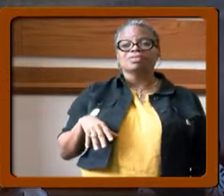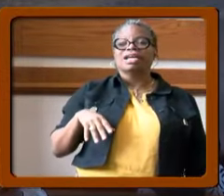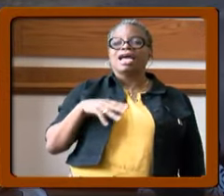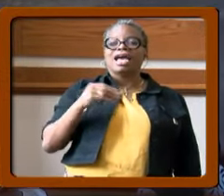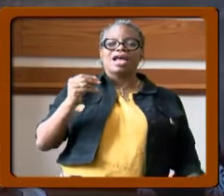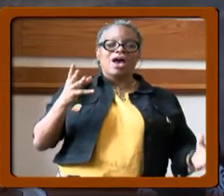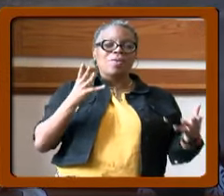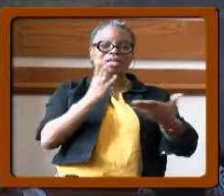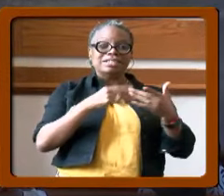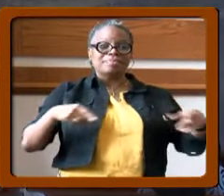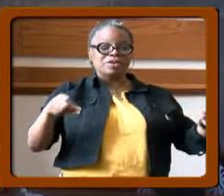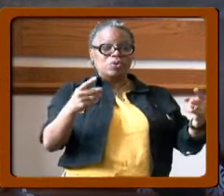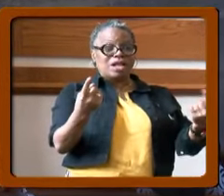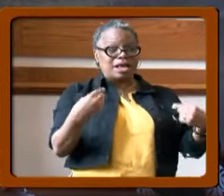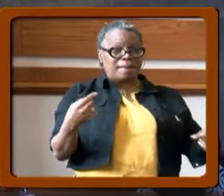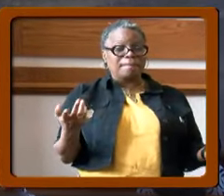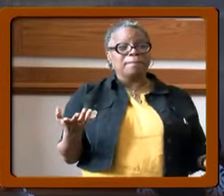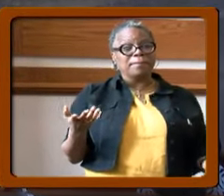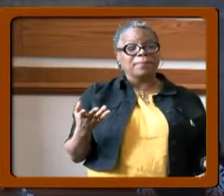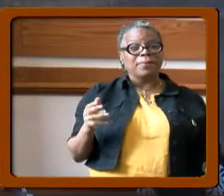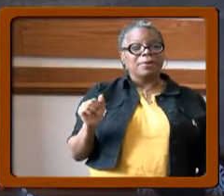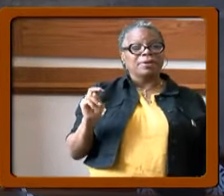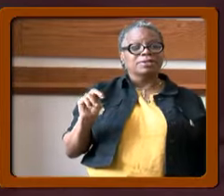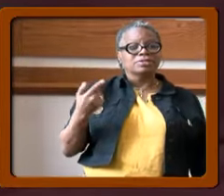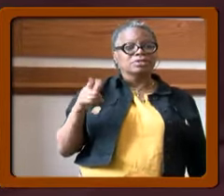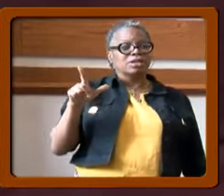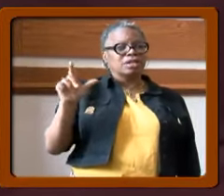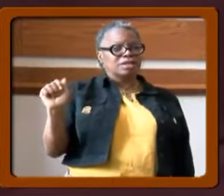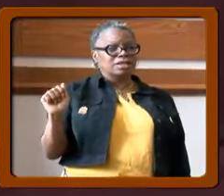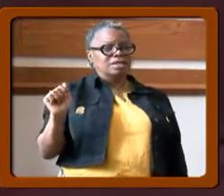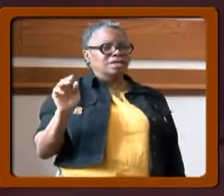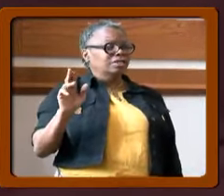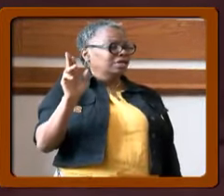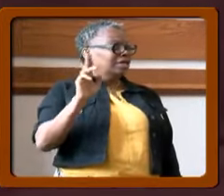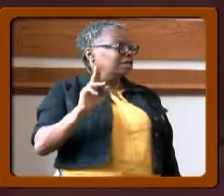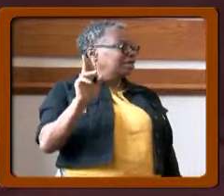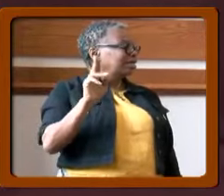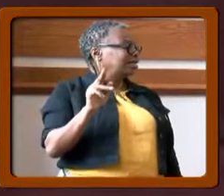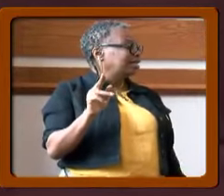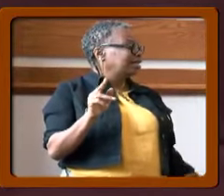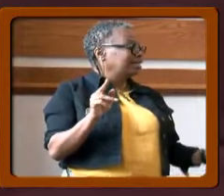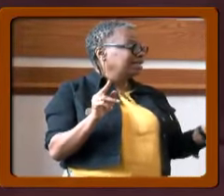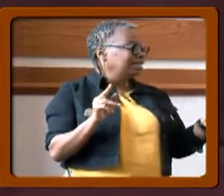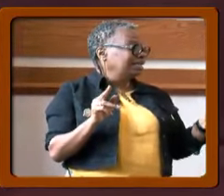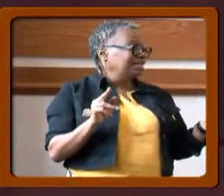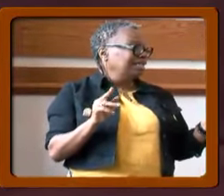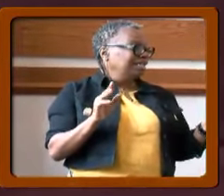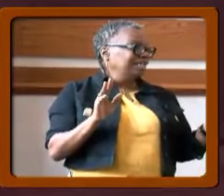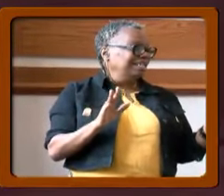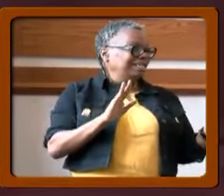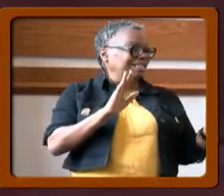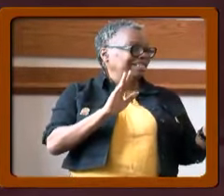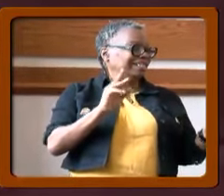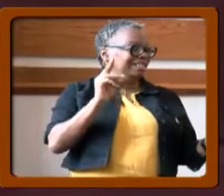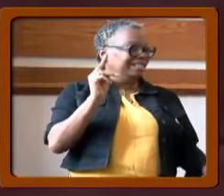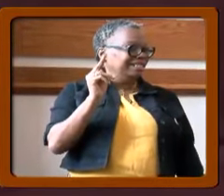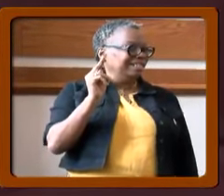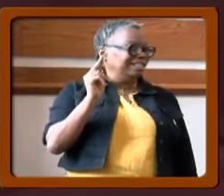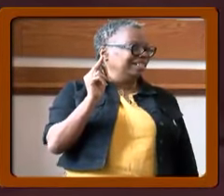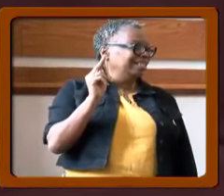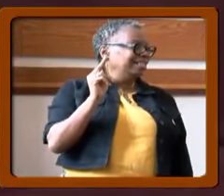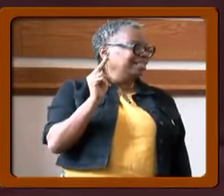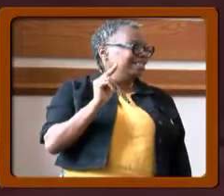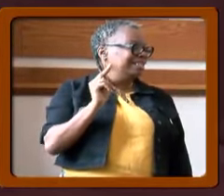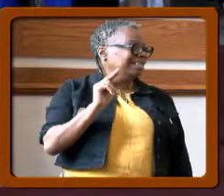I want some of y'all to go with me. Angela, come on. That's your uncle. Stand up. This is Dr. King's niece. Stand up, Angela. I